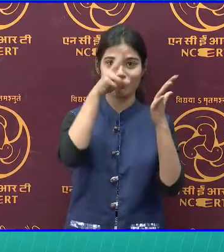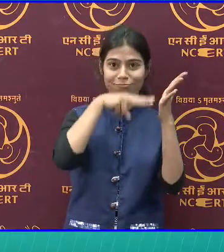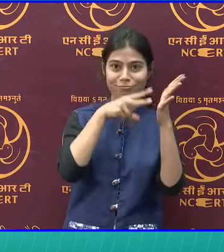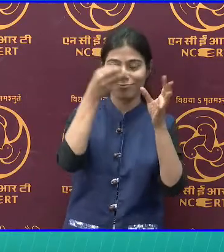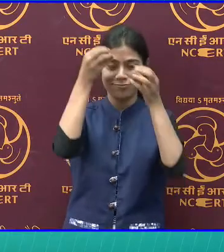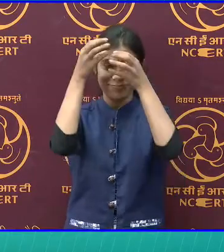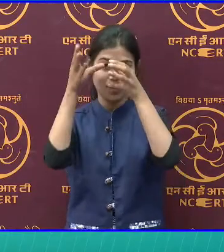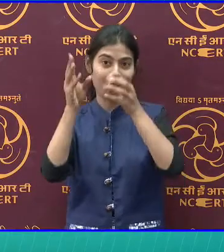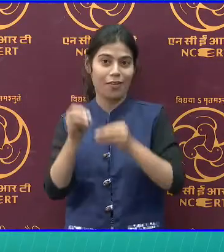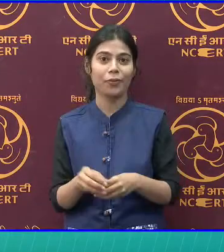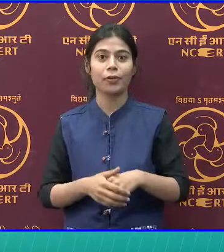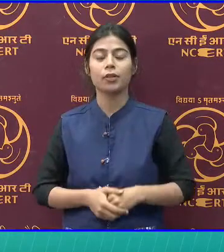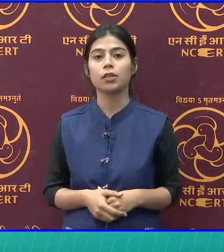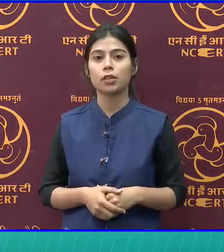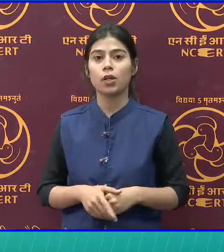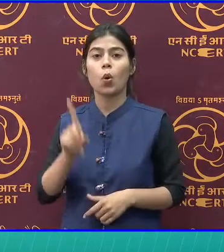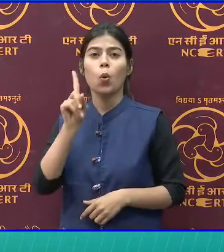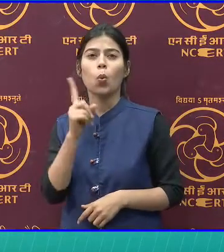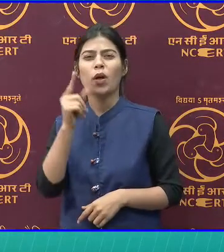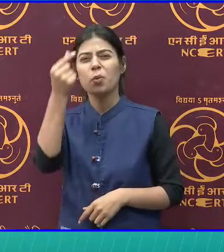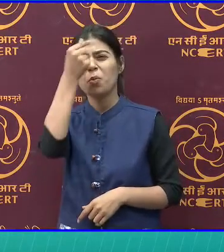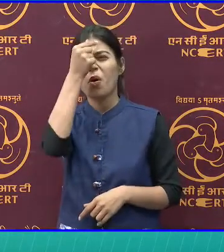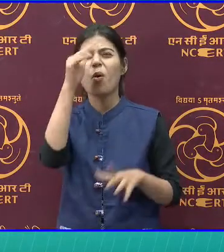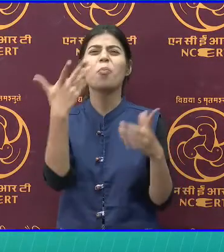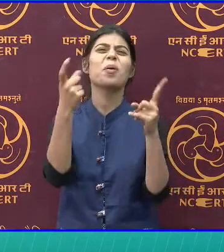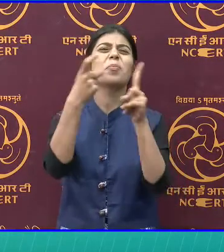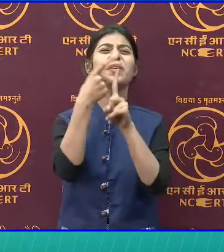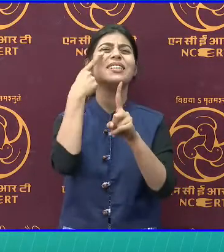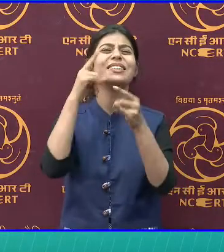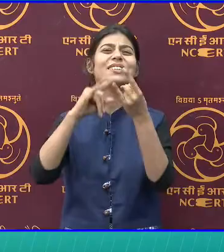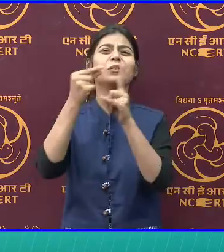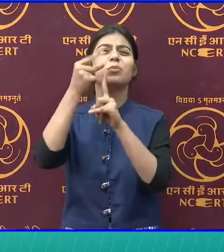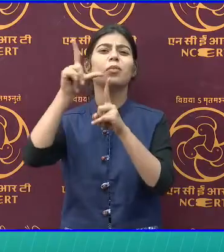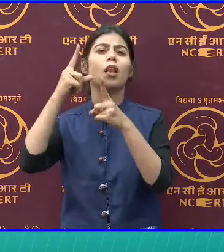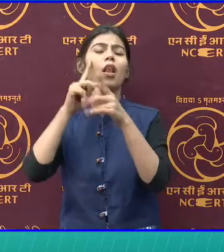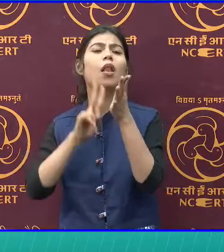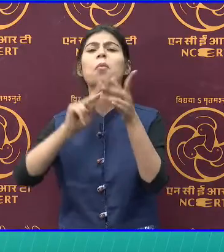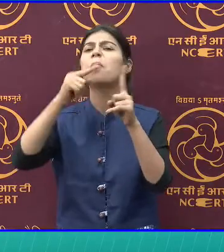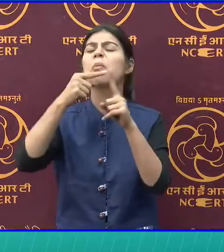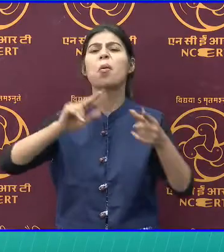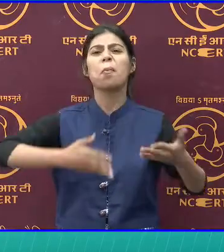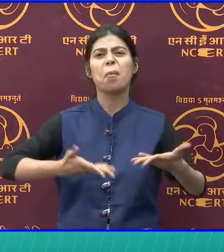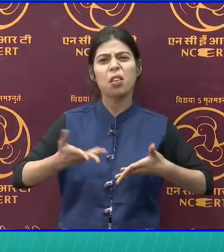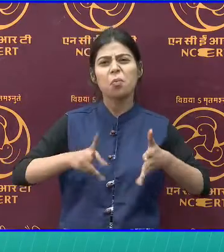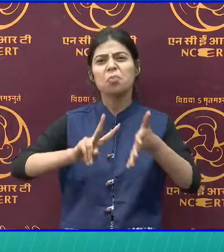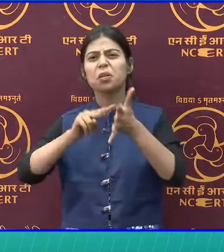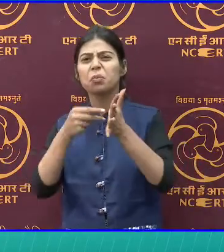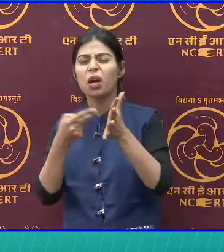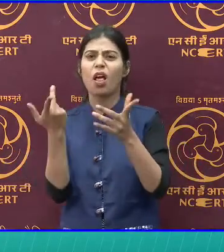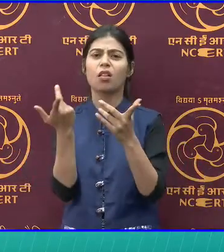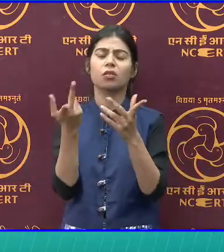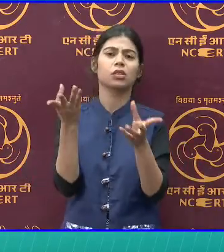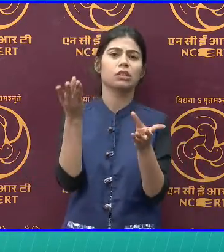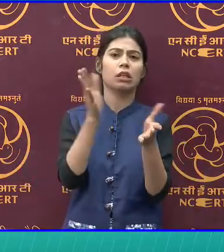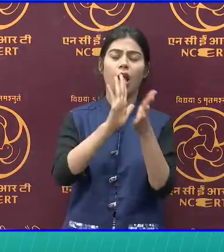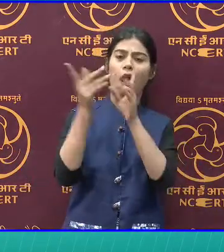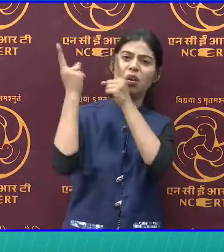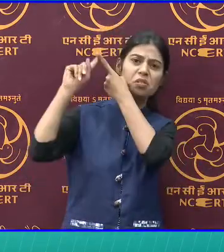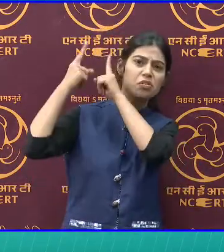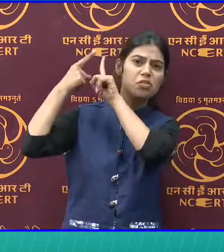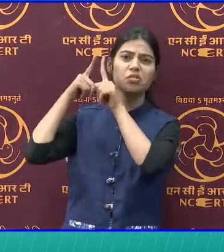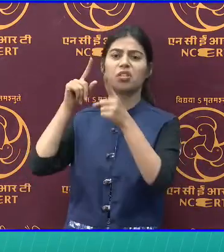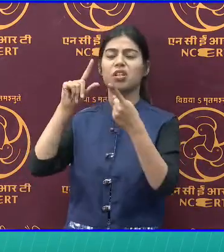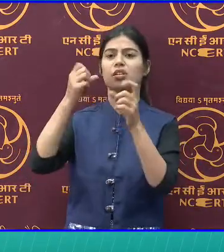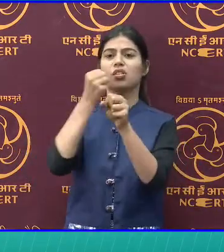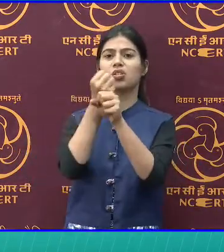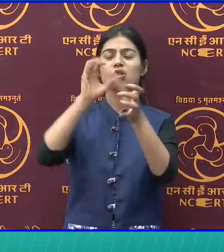one issue that the disciplines, when to introduce disciplines, history, geography, economics, political science, sociology, they are all